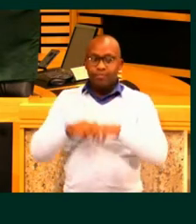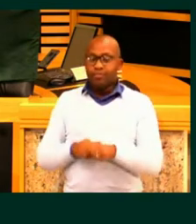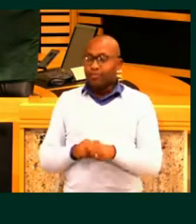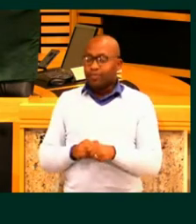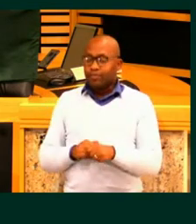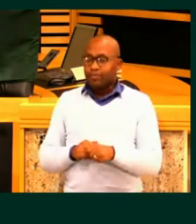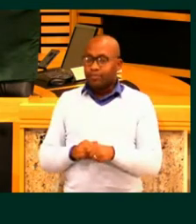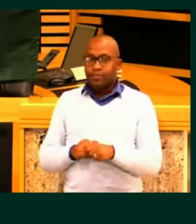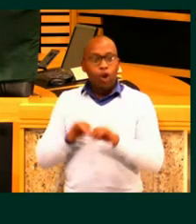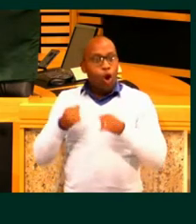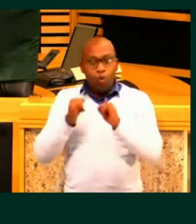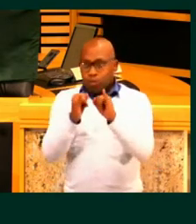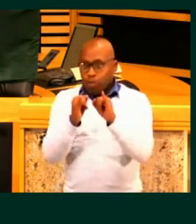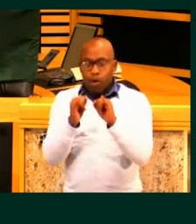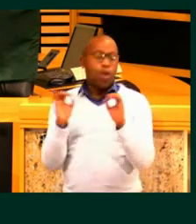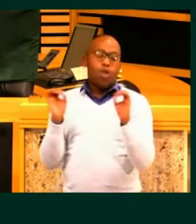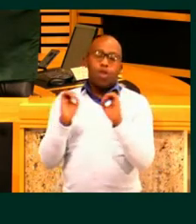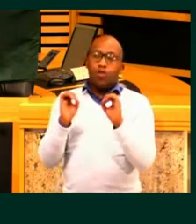any